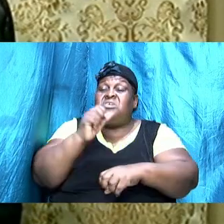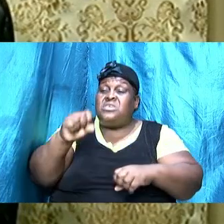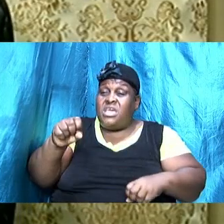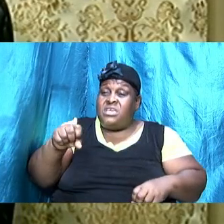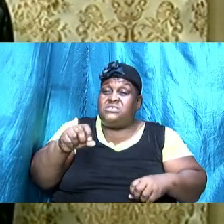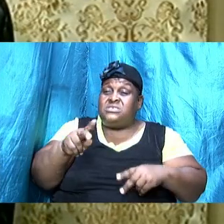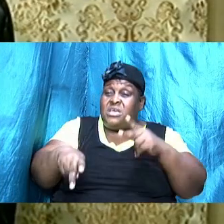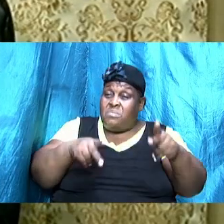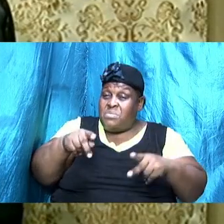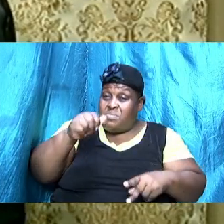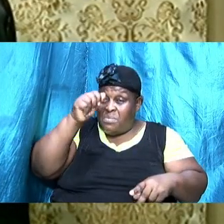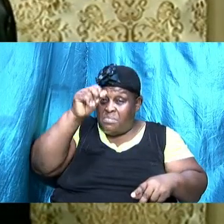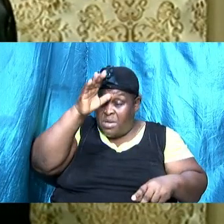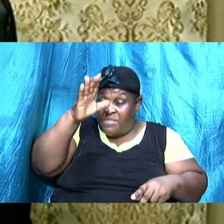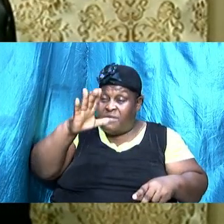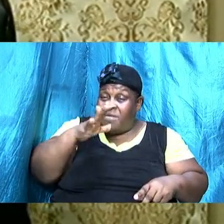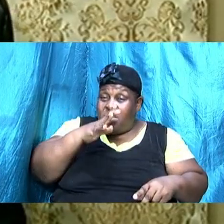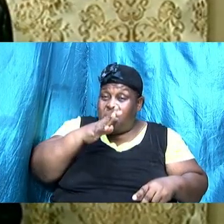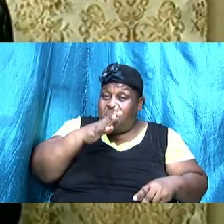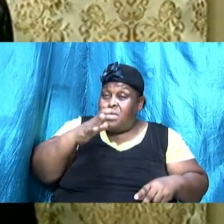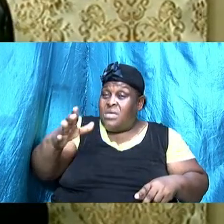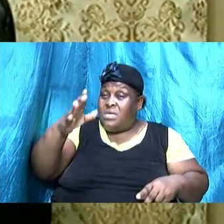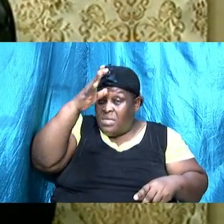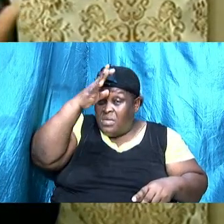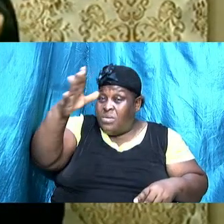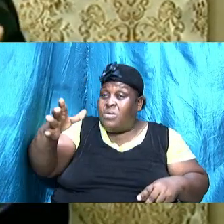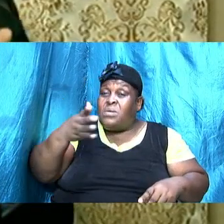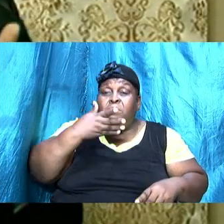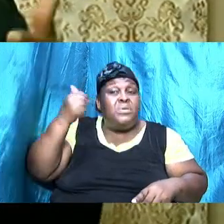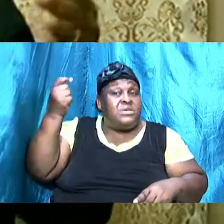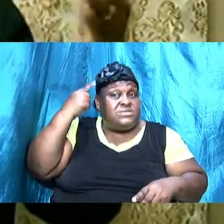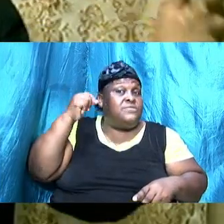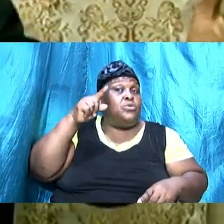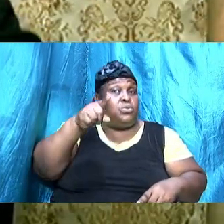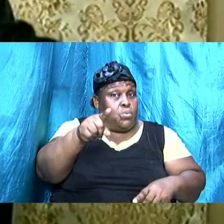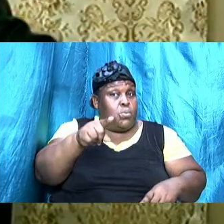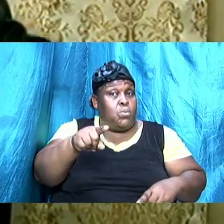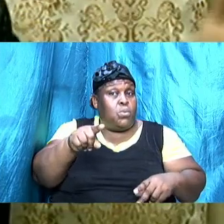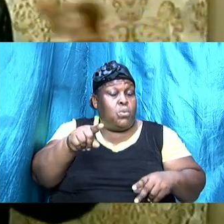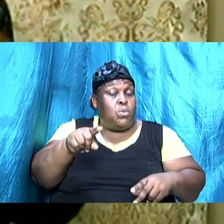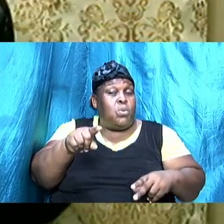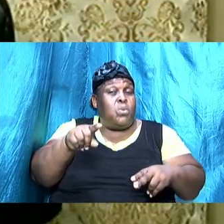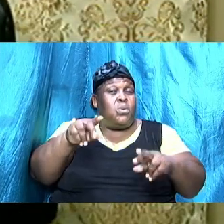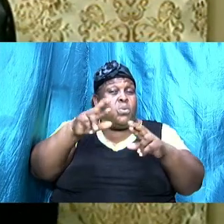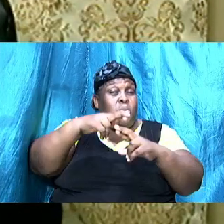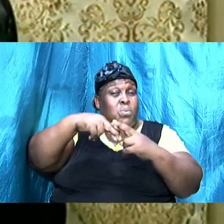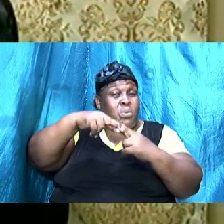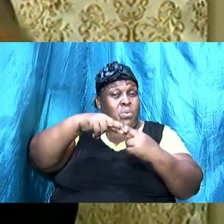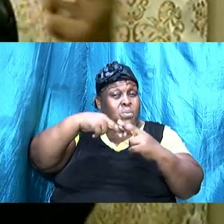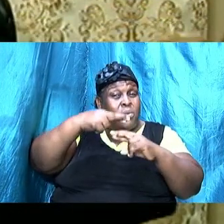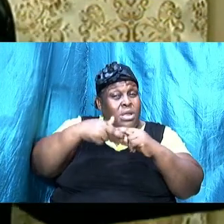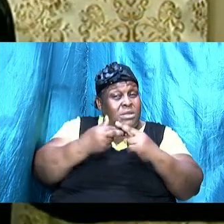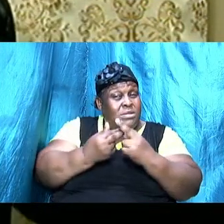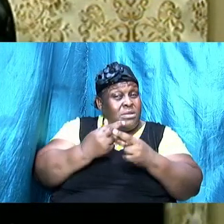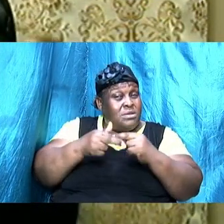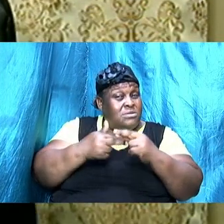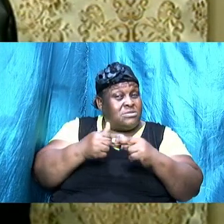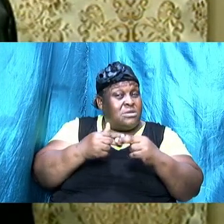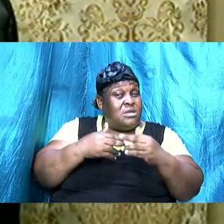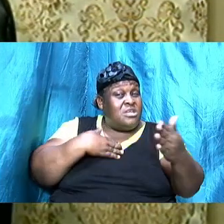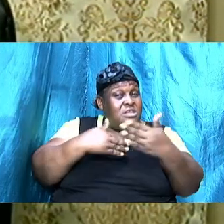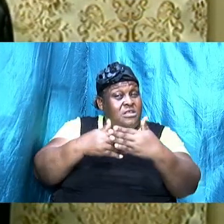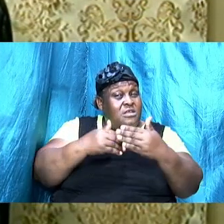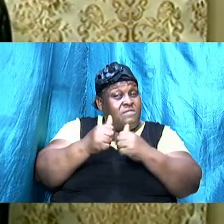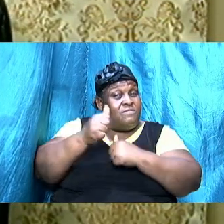Your mother, your father, your grandmother, you know, everybody wants the best for you. Your relatives from near and far, they want the best. And maybe